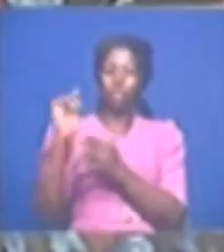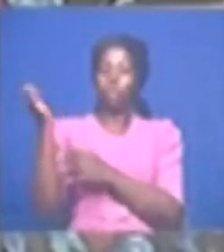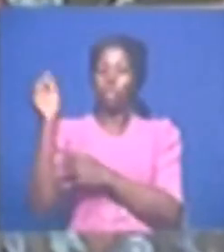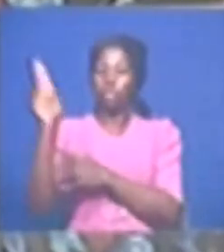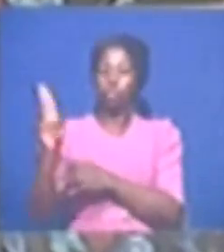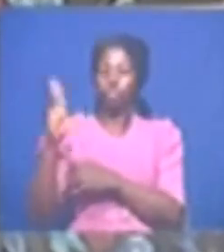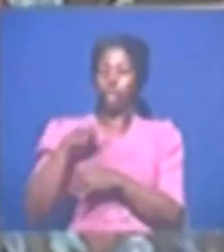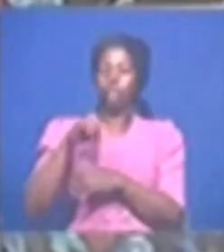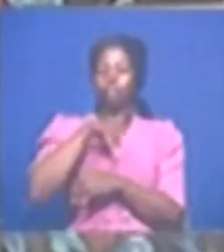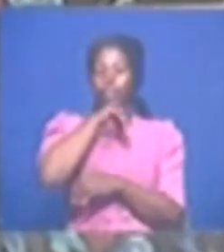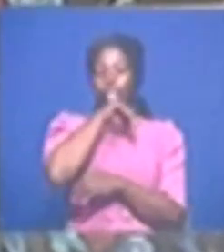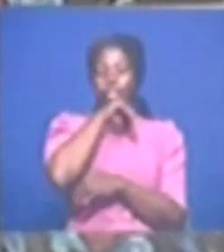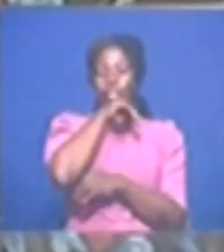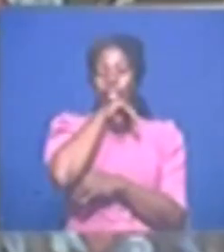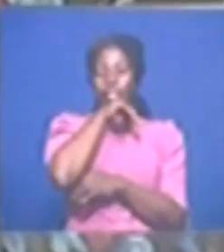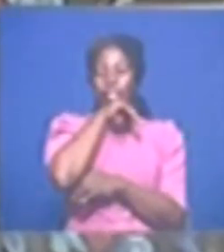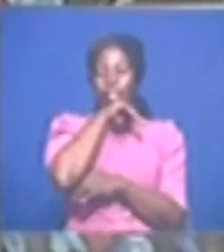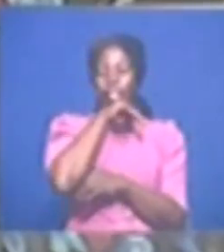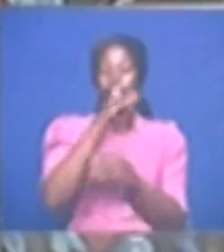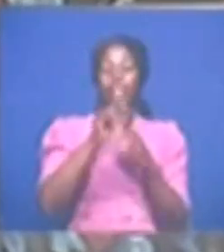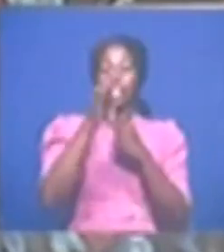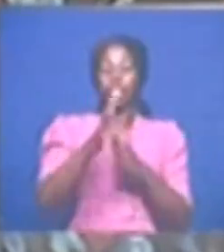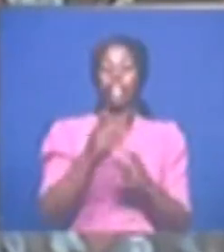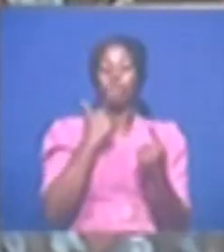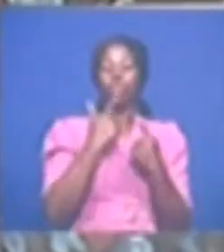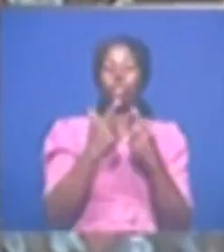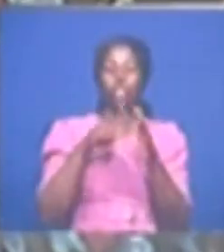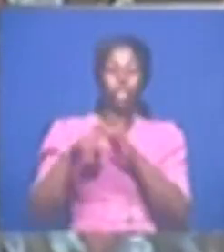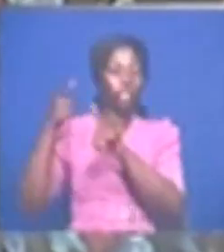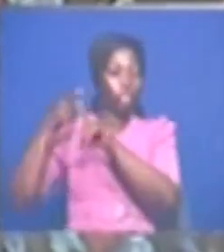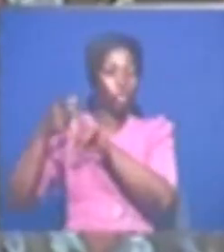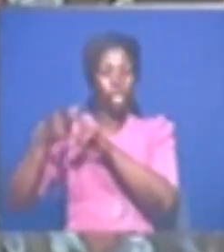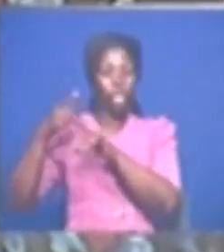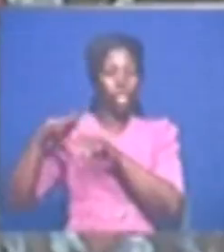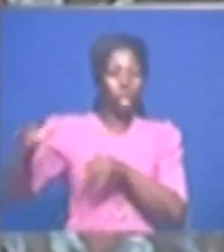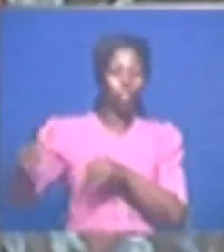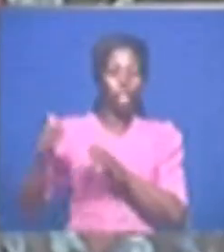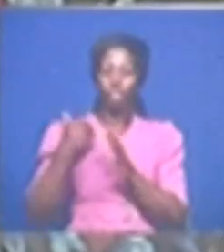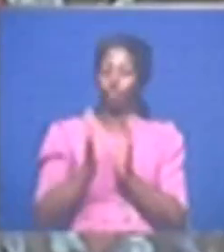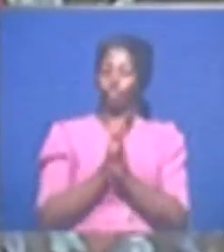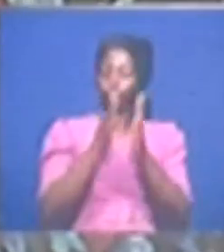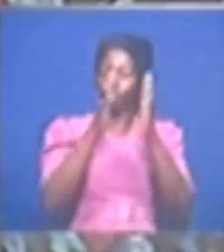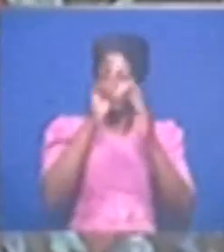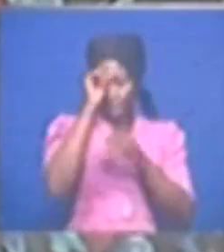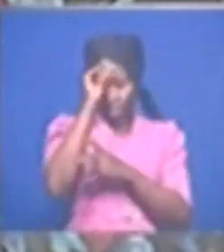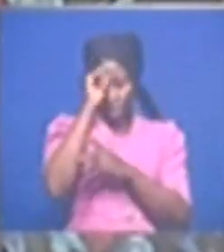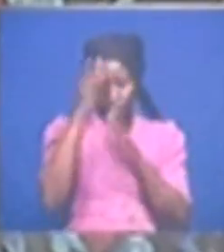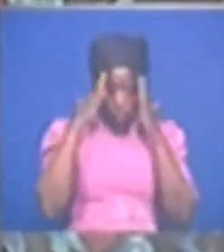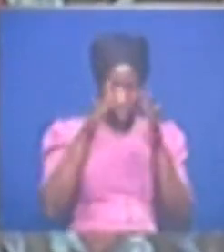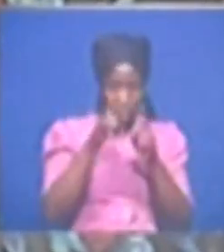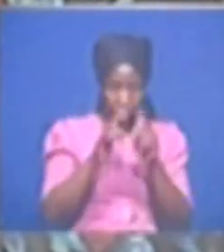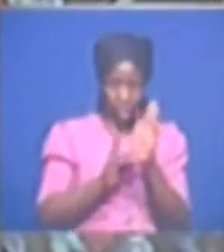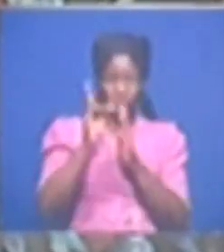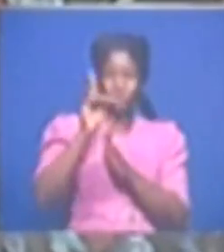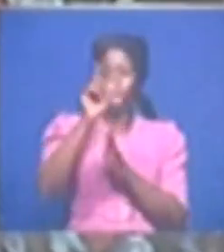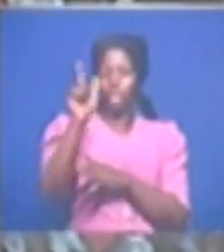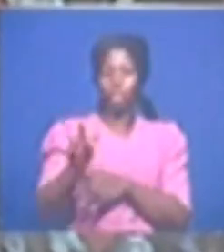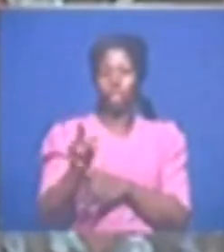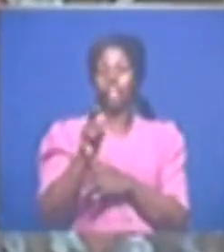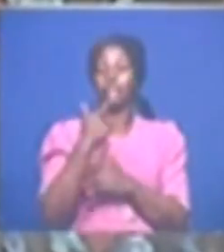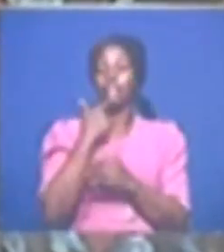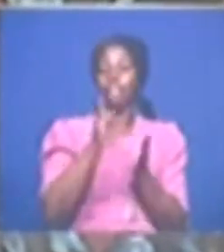Raila Odinga. Now, the leaders who spoke in Kwale County hailed the government's commitment to development in the region and pledged their support based